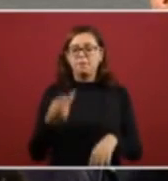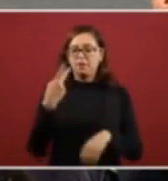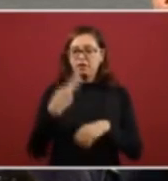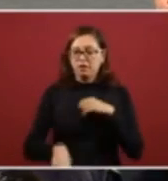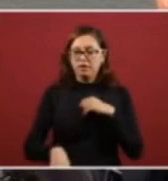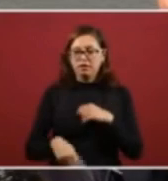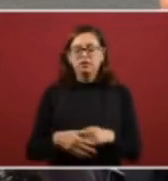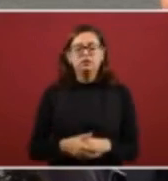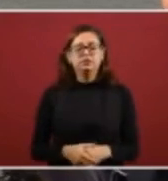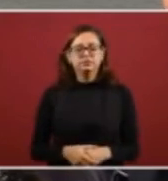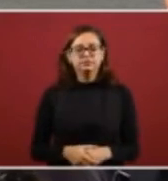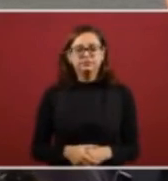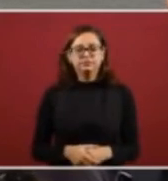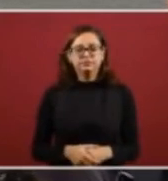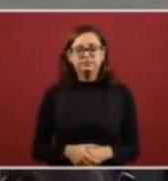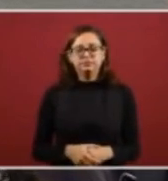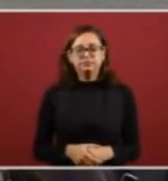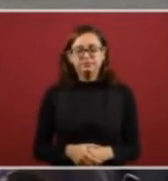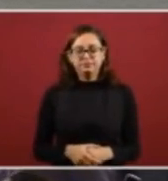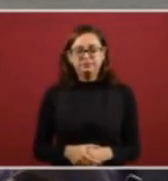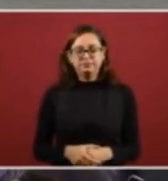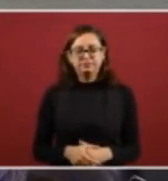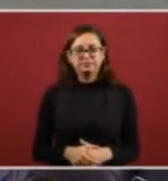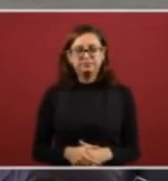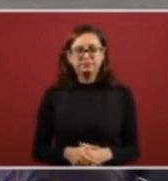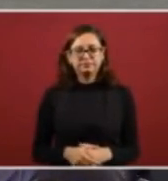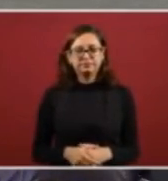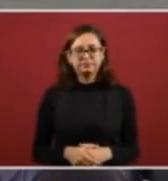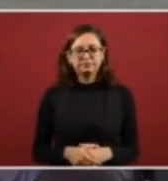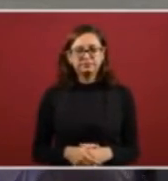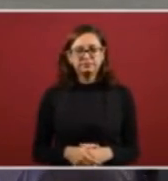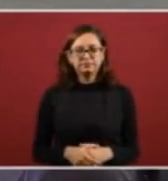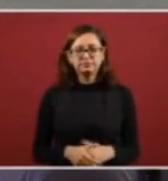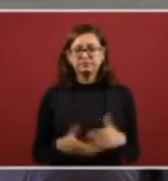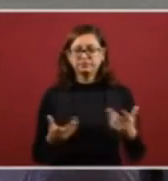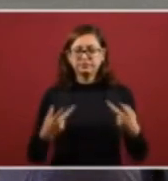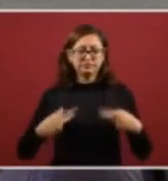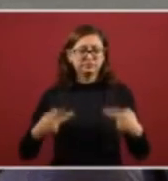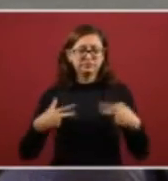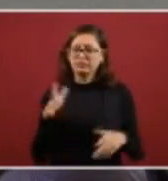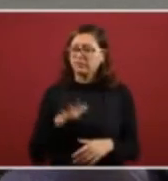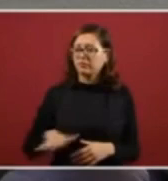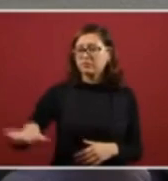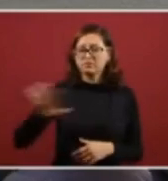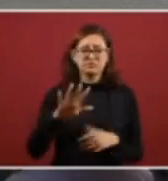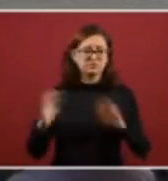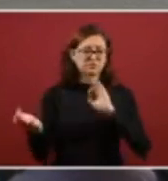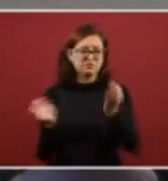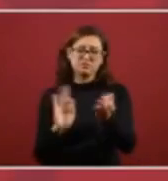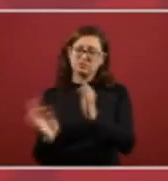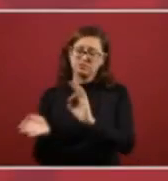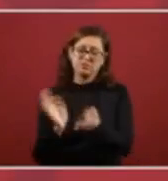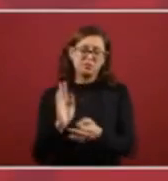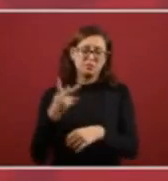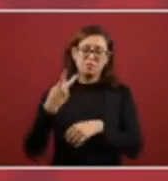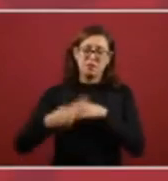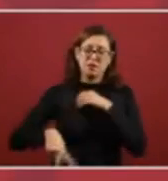very dangerous, very dangerous, that puts at risk the life of lots of people.